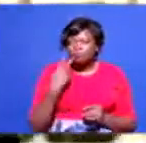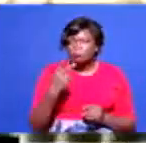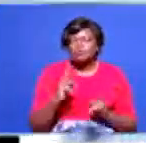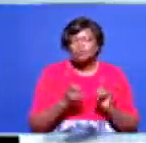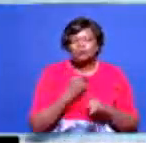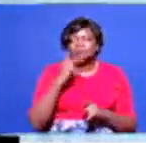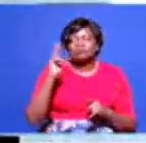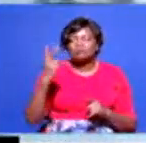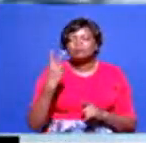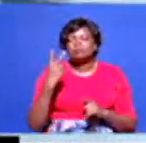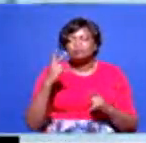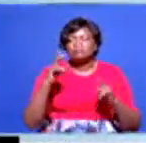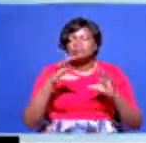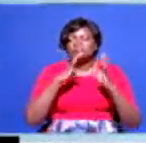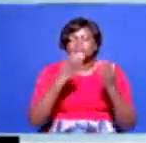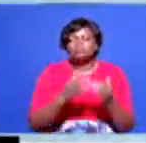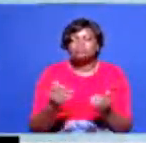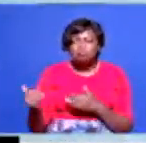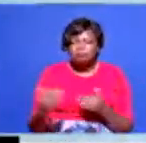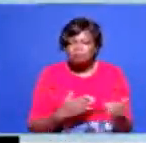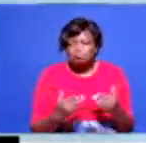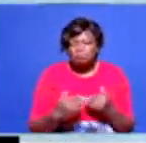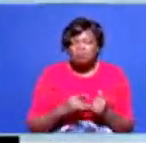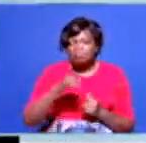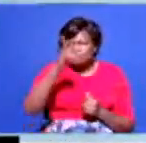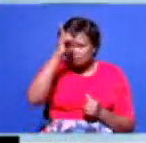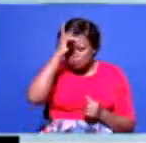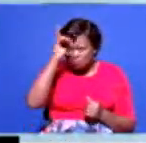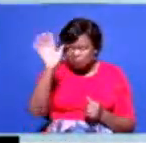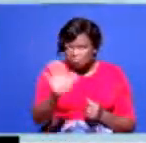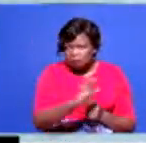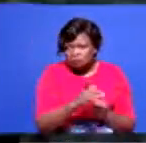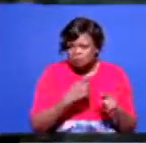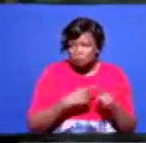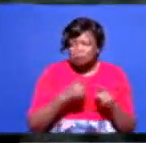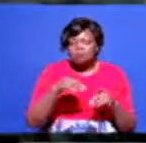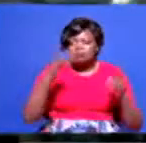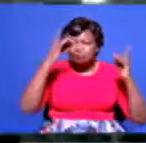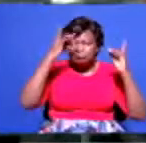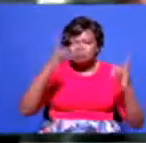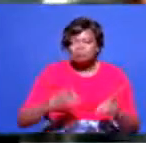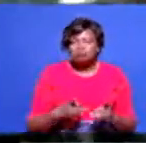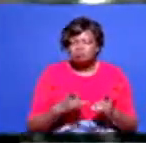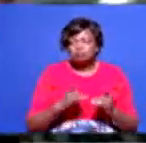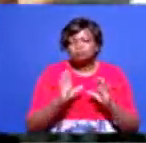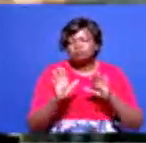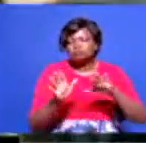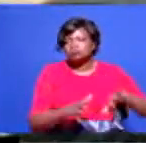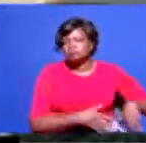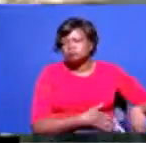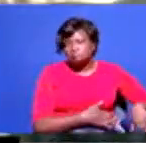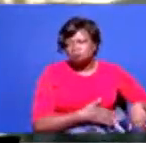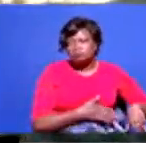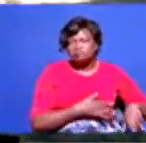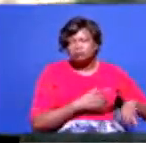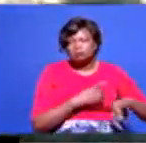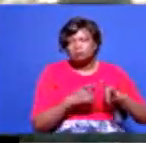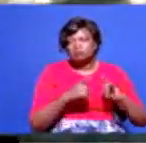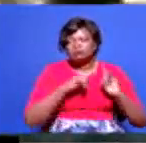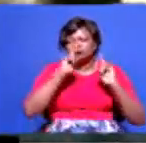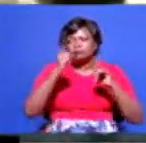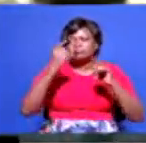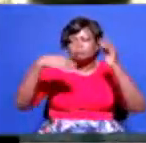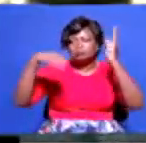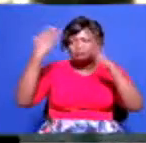World Wars in his native village. He, however, opted to shelve his ambition and instead joined Makerere